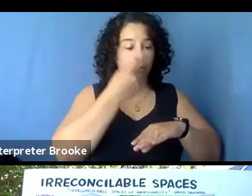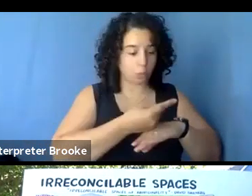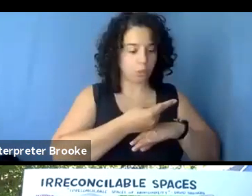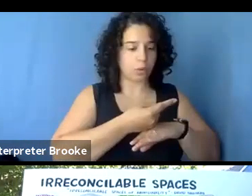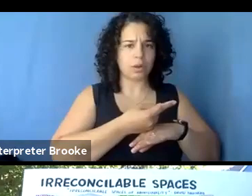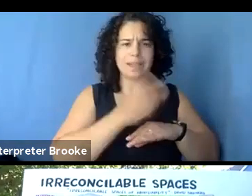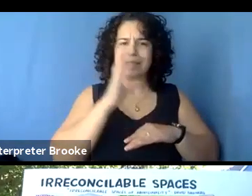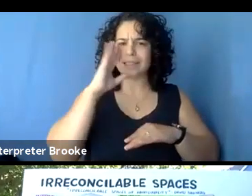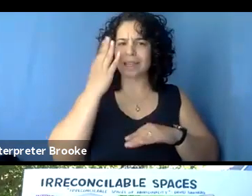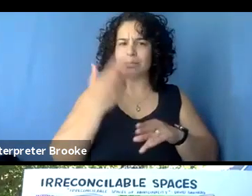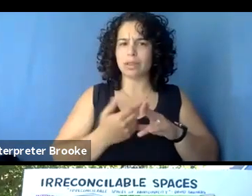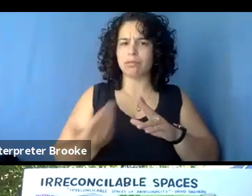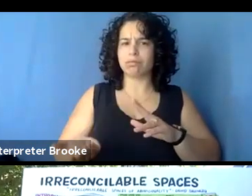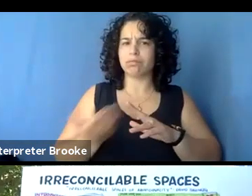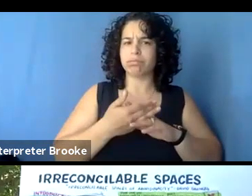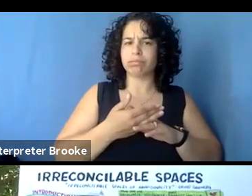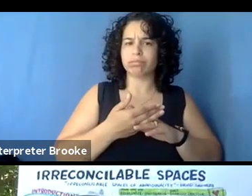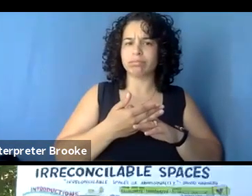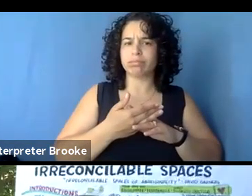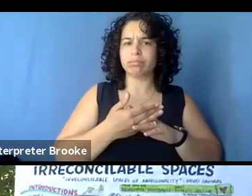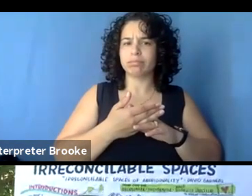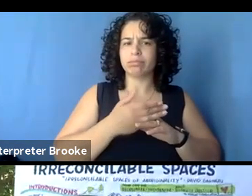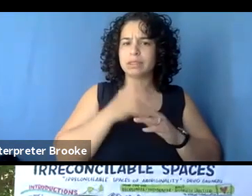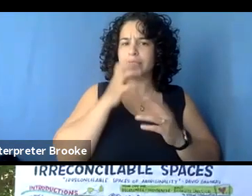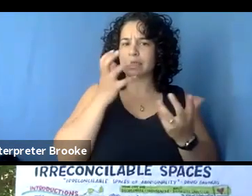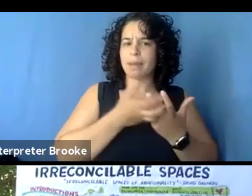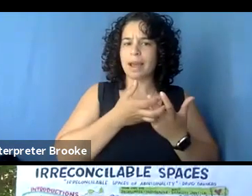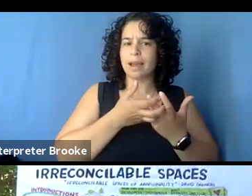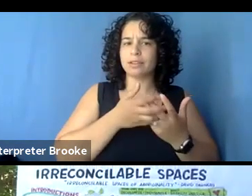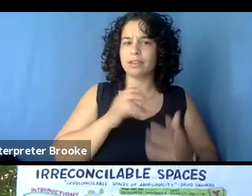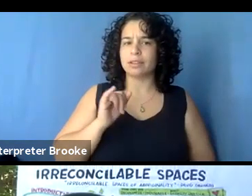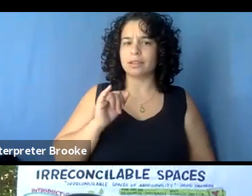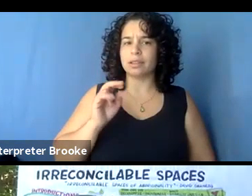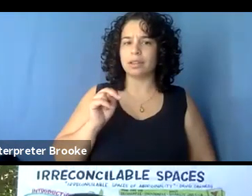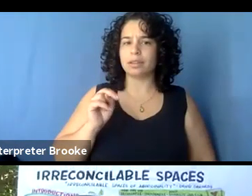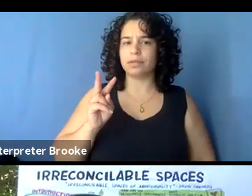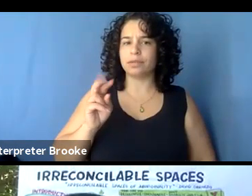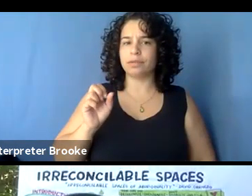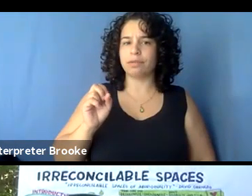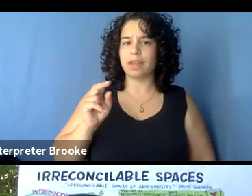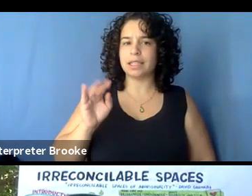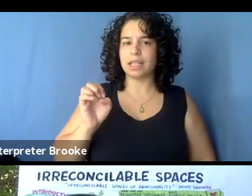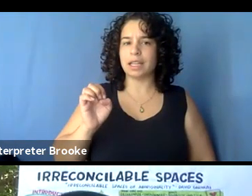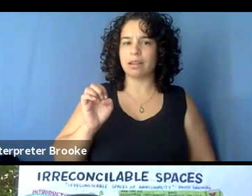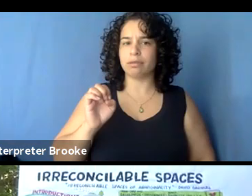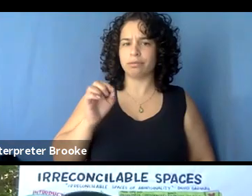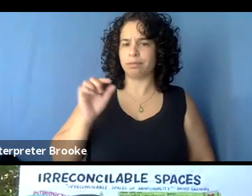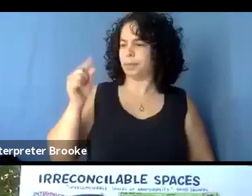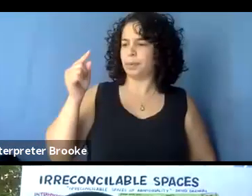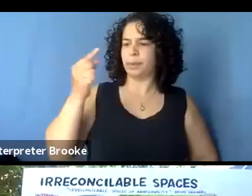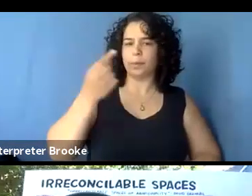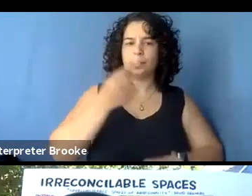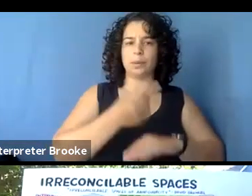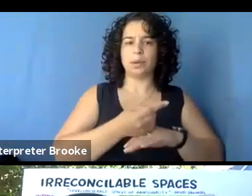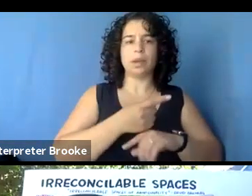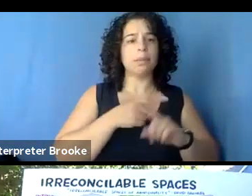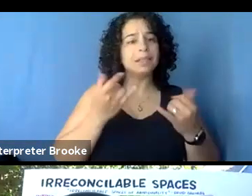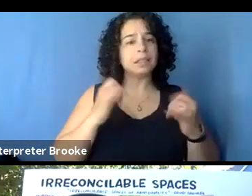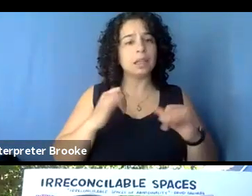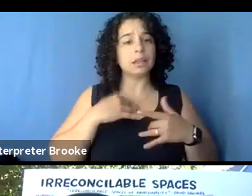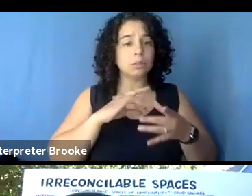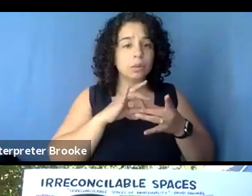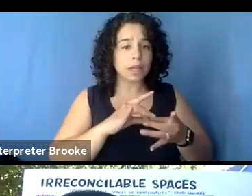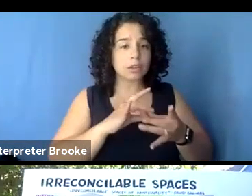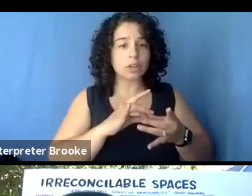it that, but it also may simply be a distant relationship whose time in these territories has come. I don't